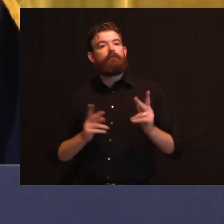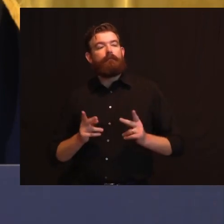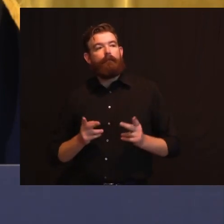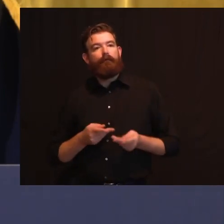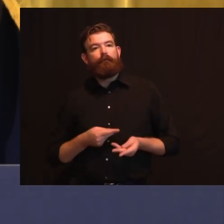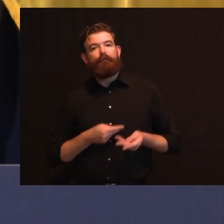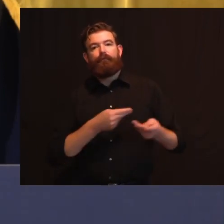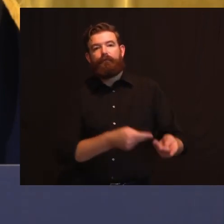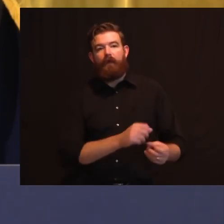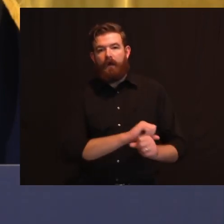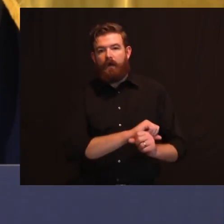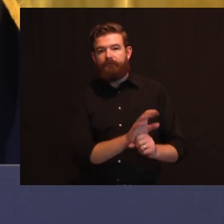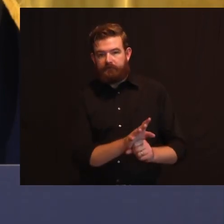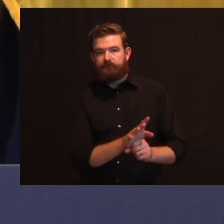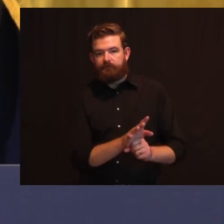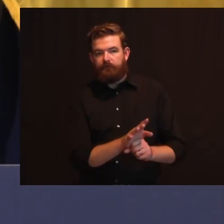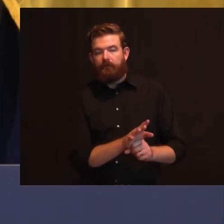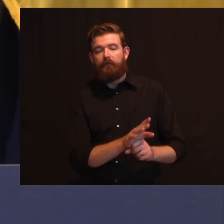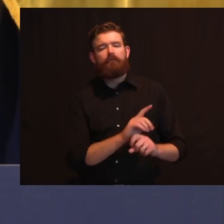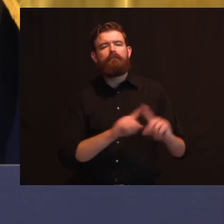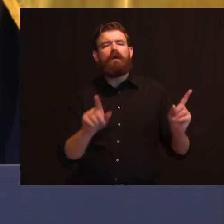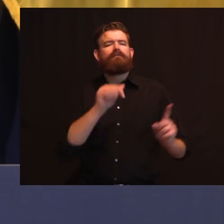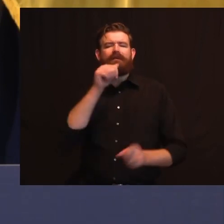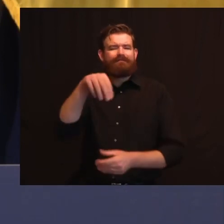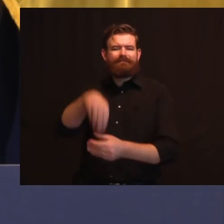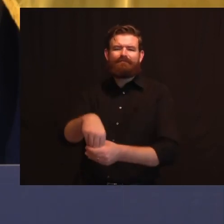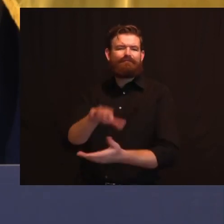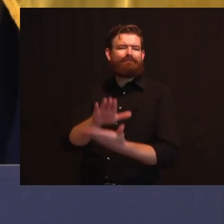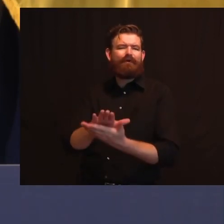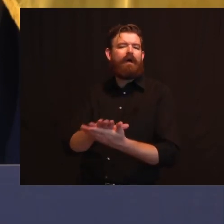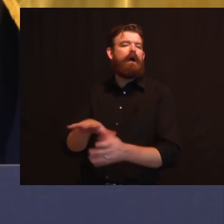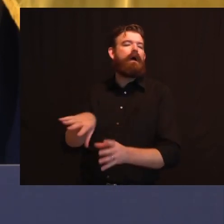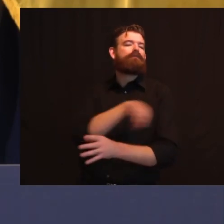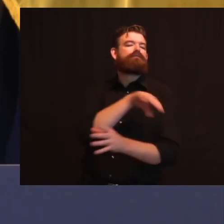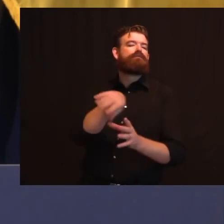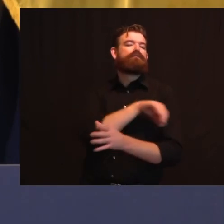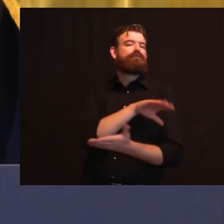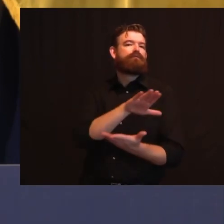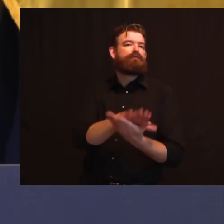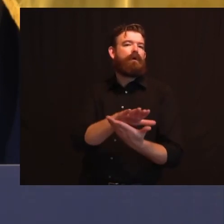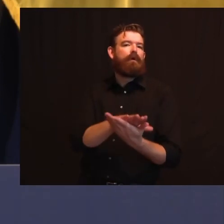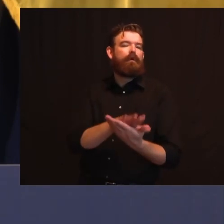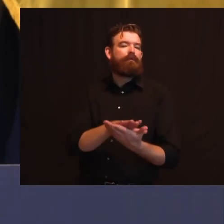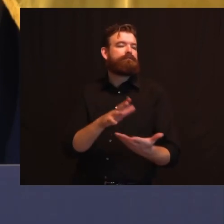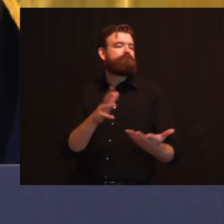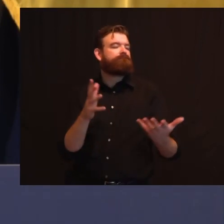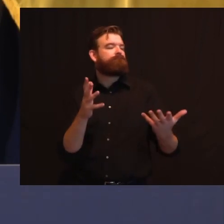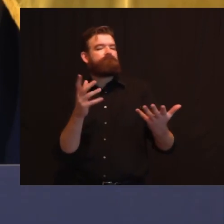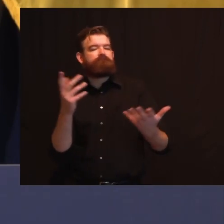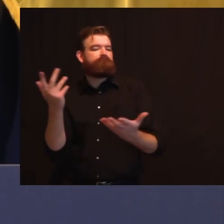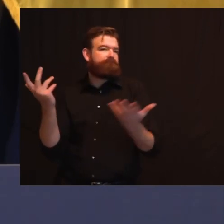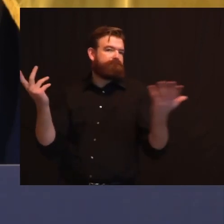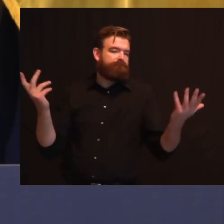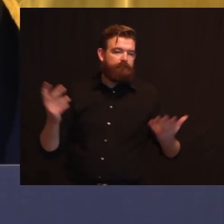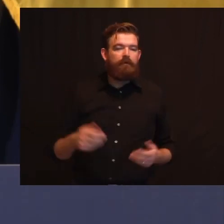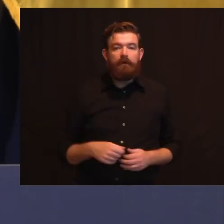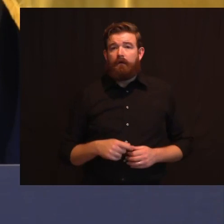some population in school and steps are being taken. That to me is a good sign. And I think we should celebrate